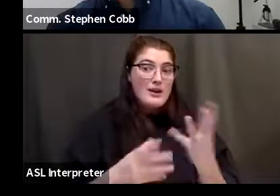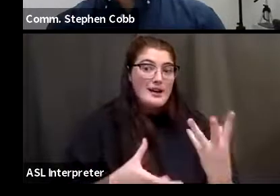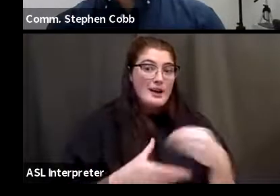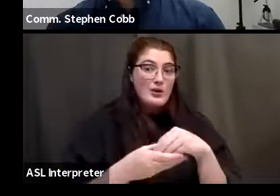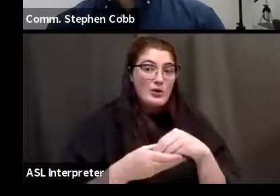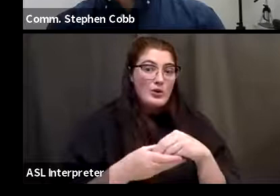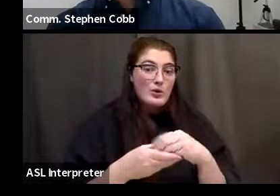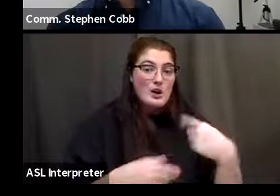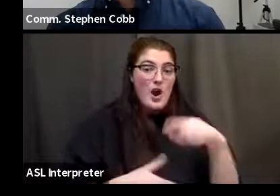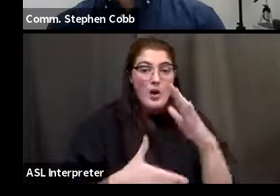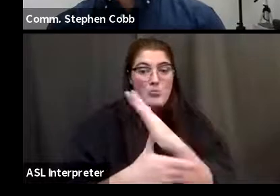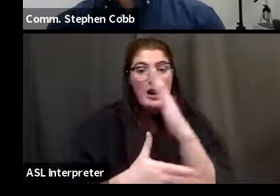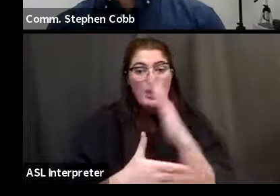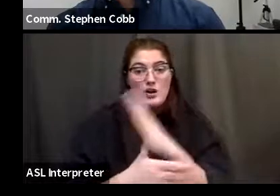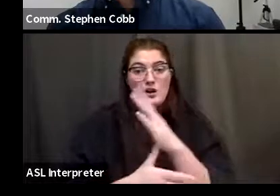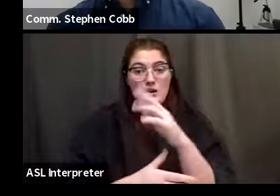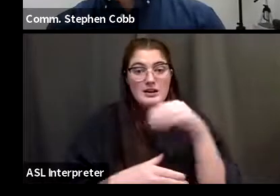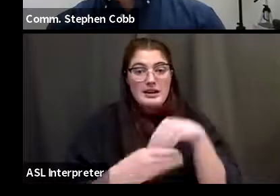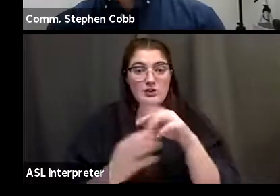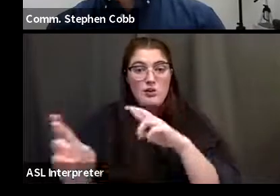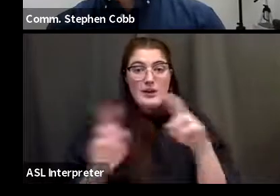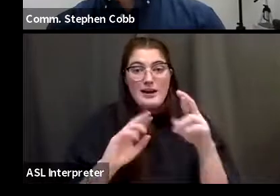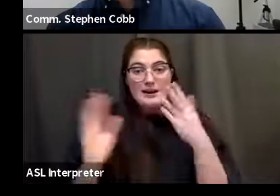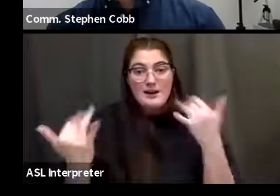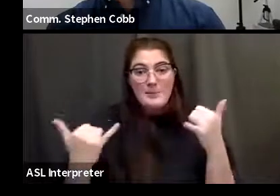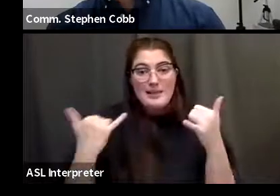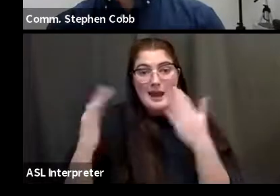our priorities in the Ready to Play plan?